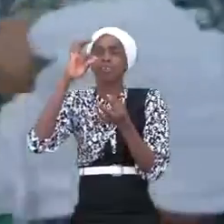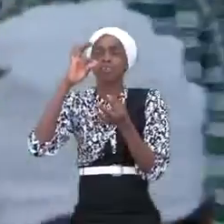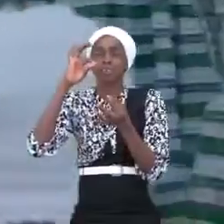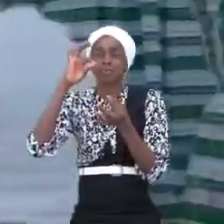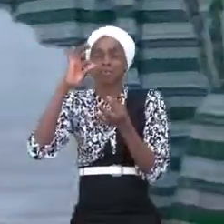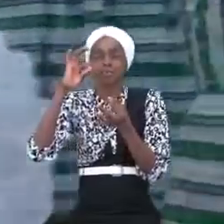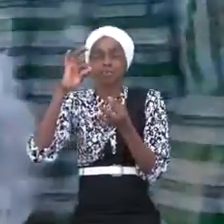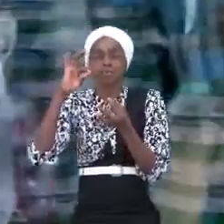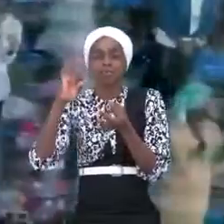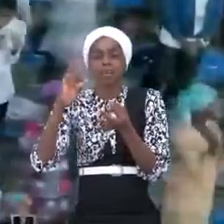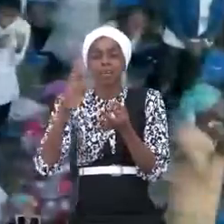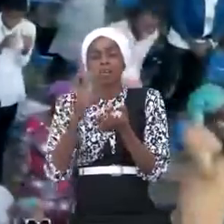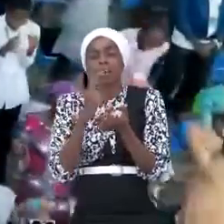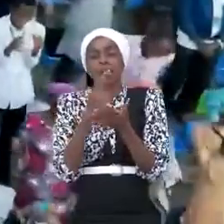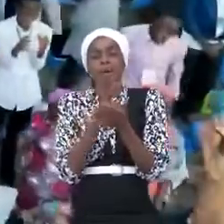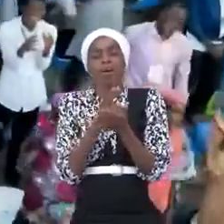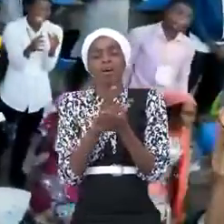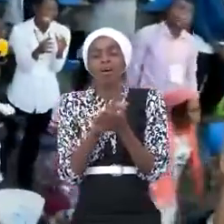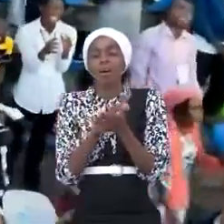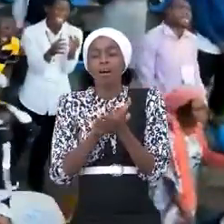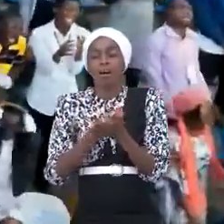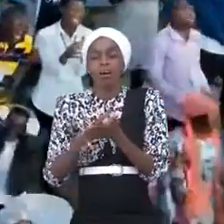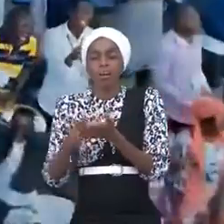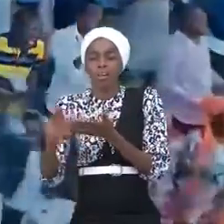open your mouth and welcome Him.